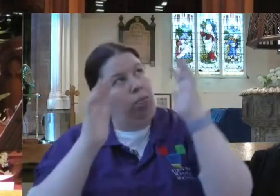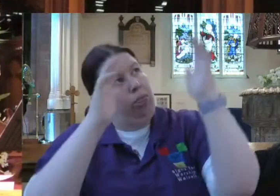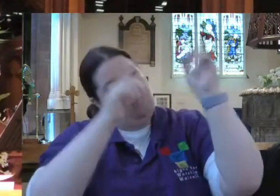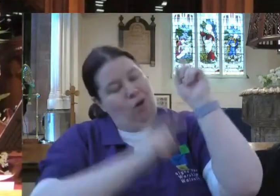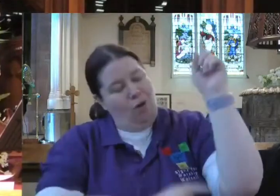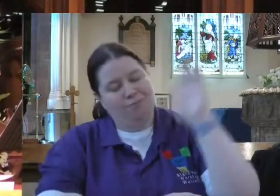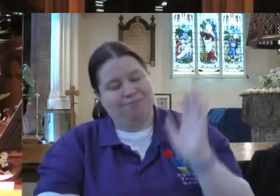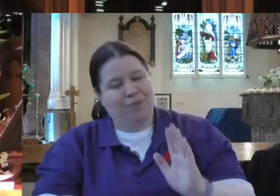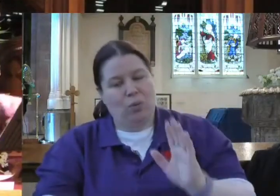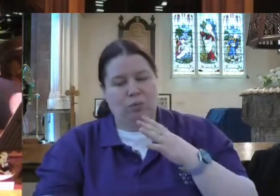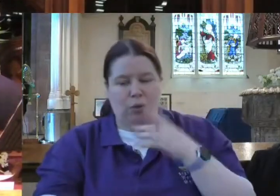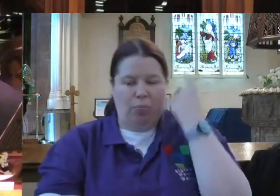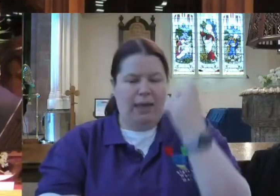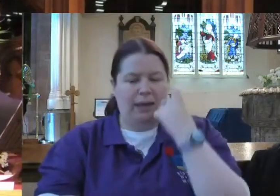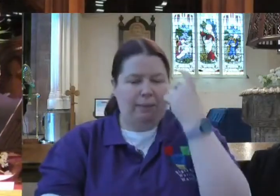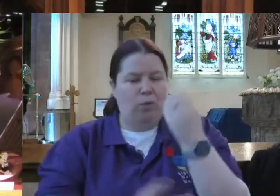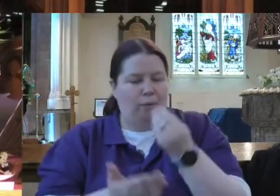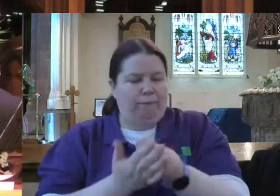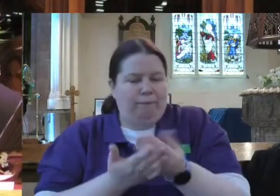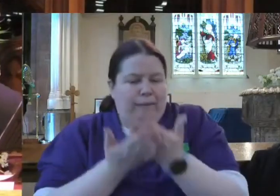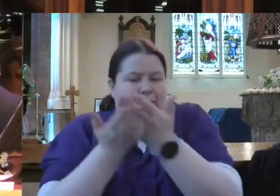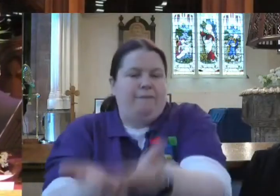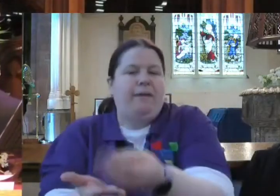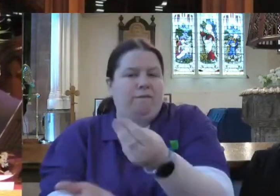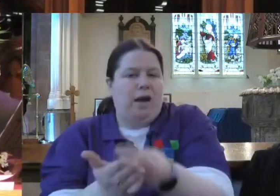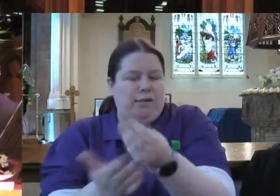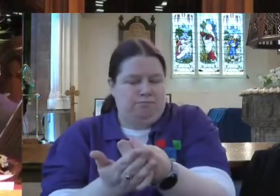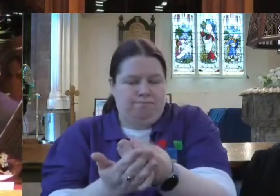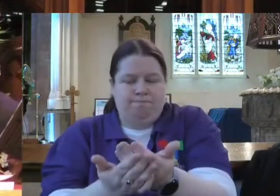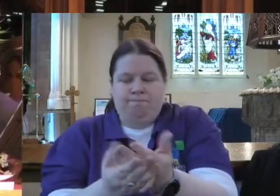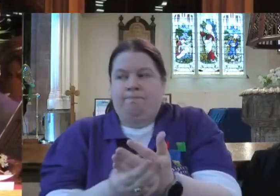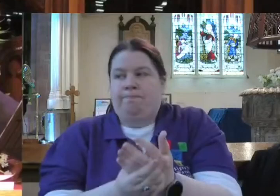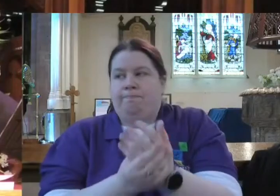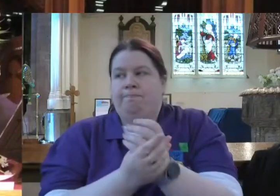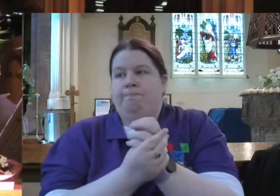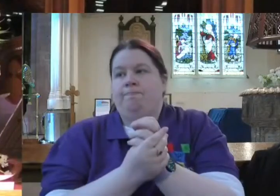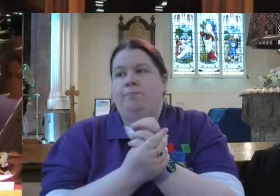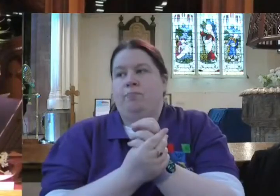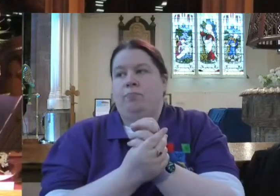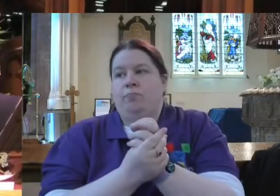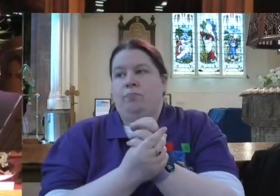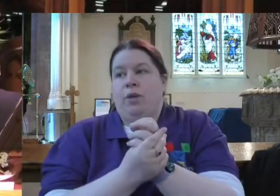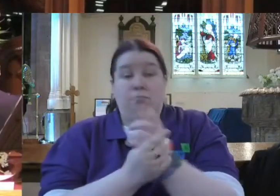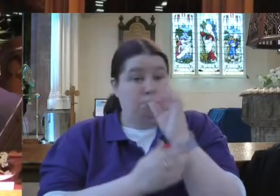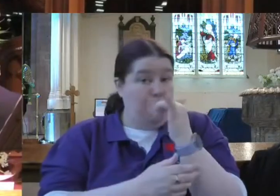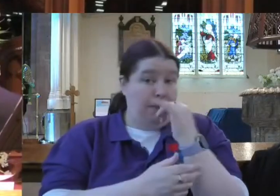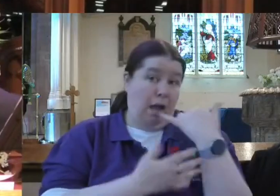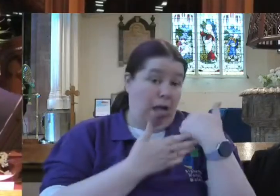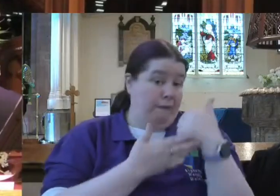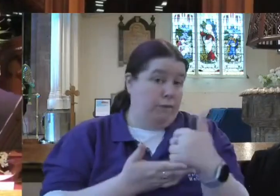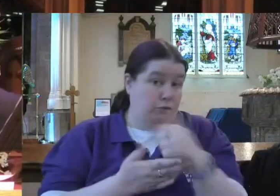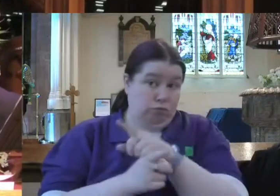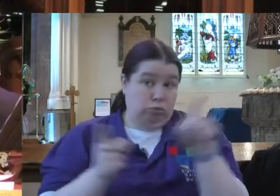today we're thinking about giving financially. And in everything I say to do, it might be helpful for you to know I have